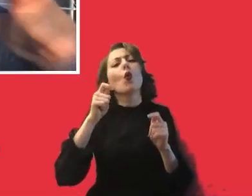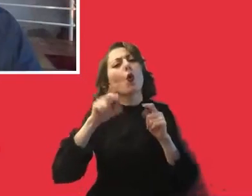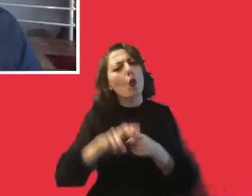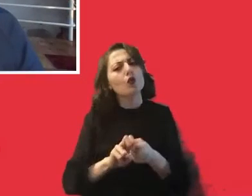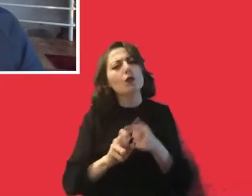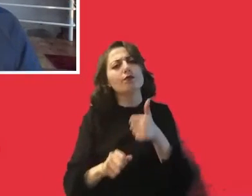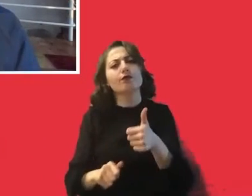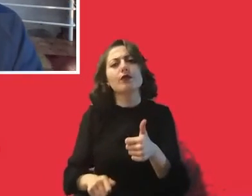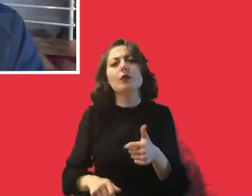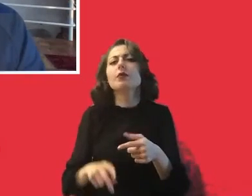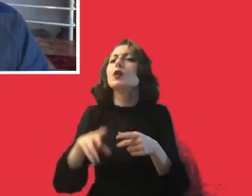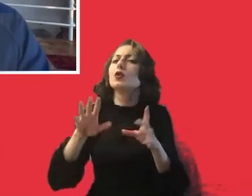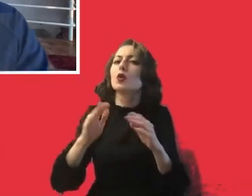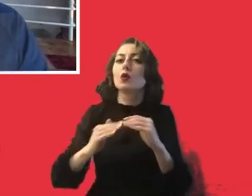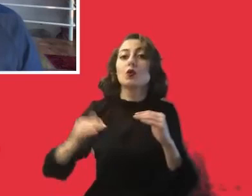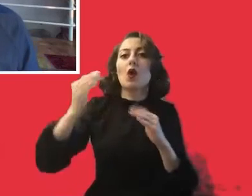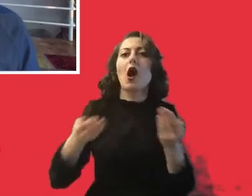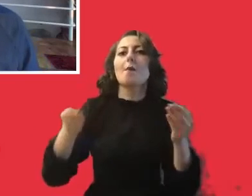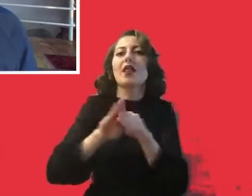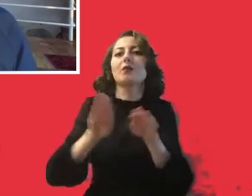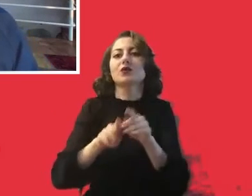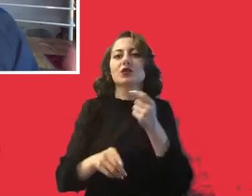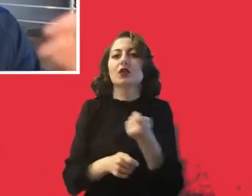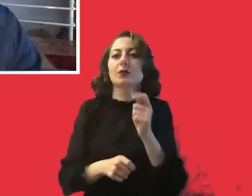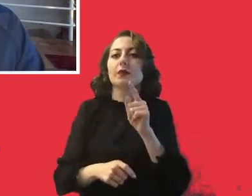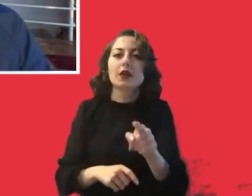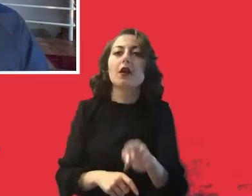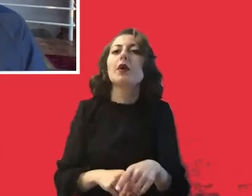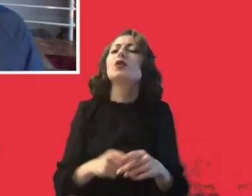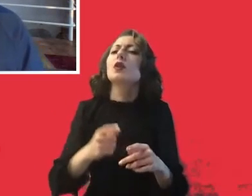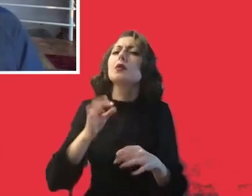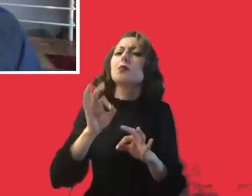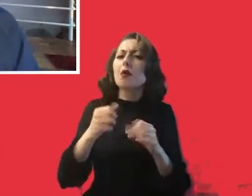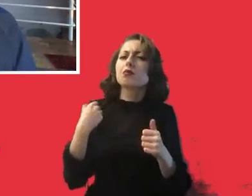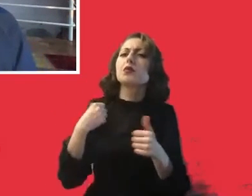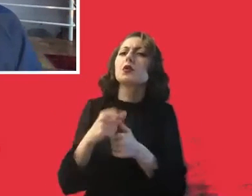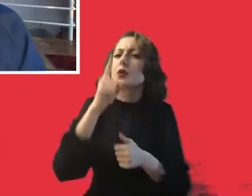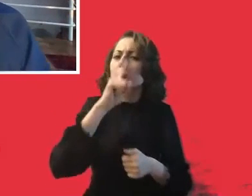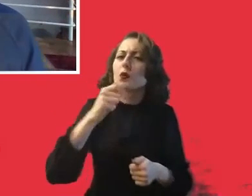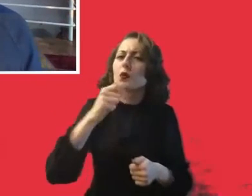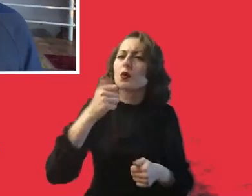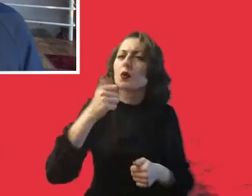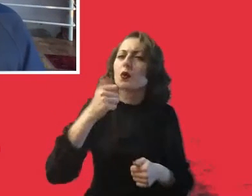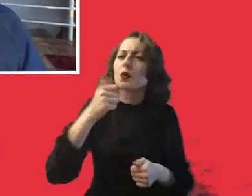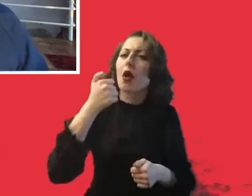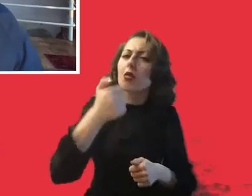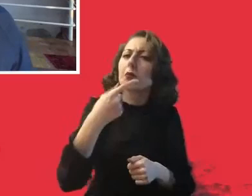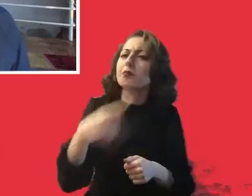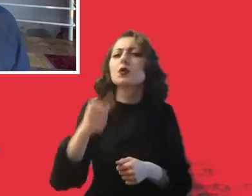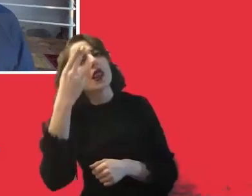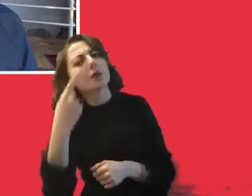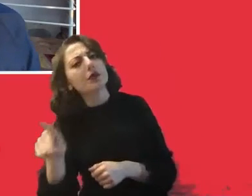like a sleeping giant, and we are trying to cover the gap between the reality and what it should